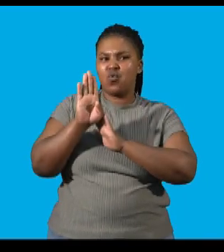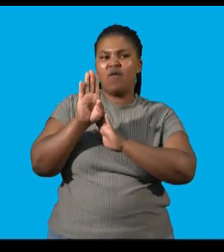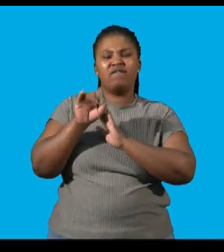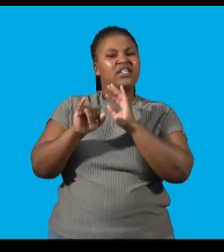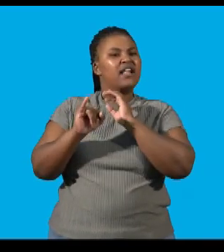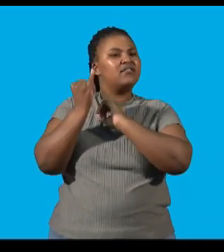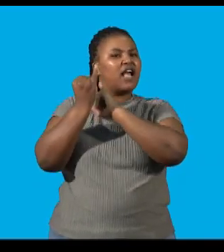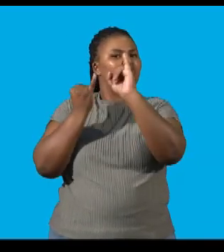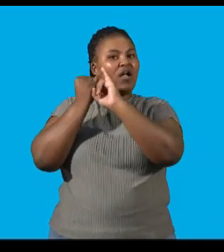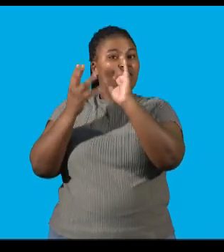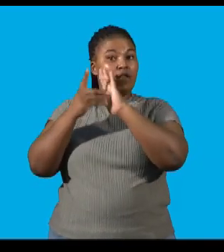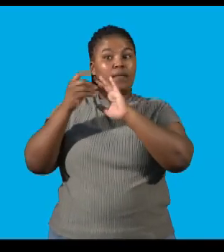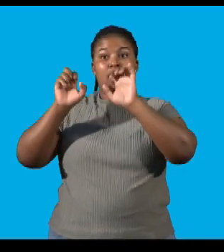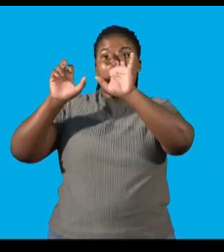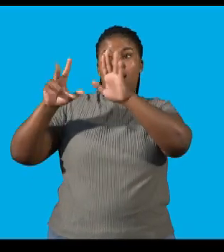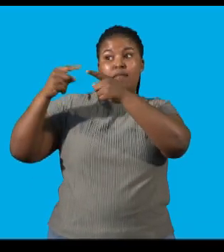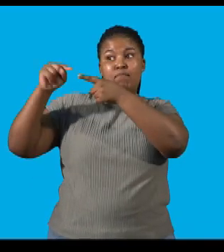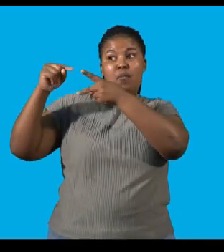industrial development for 8 marks.